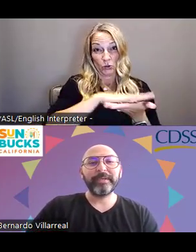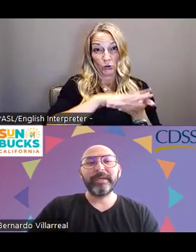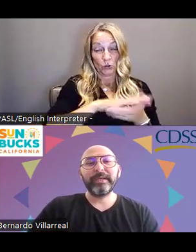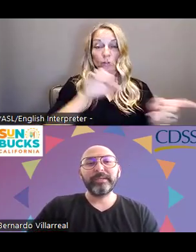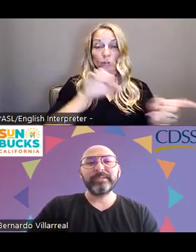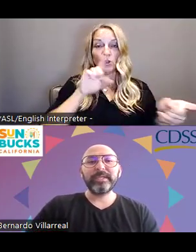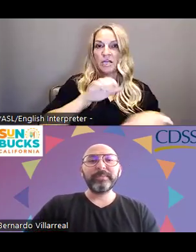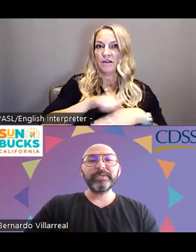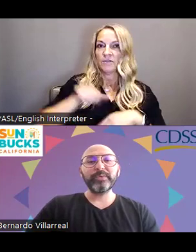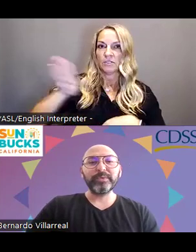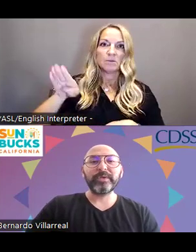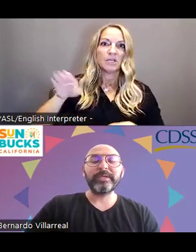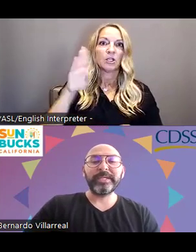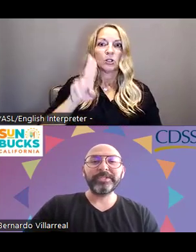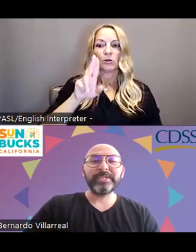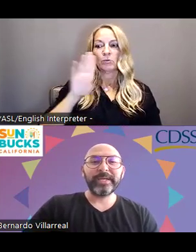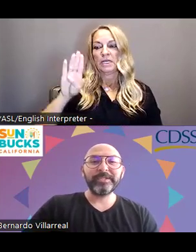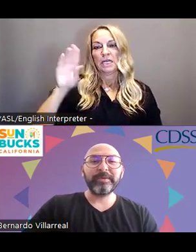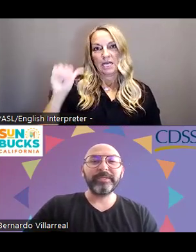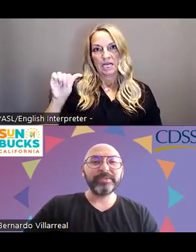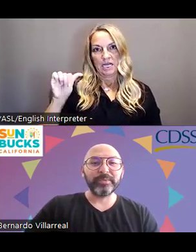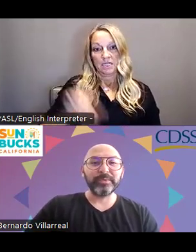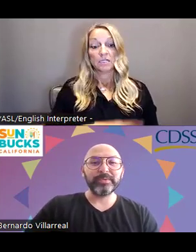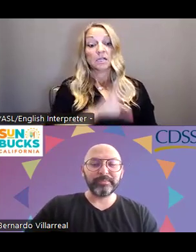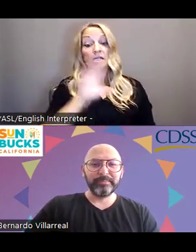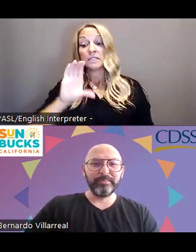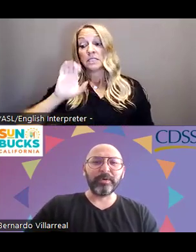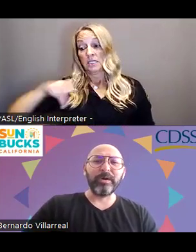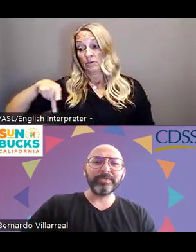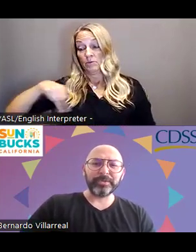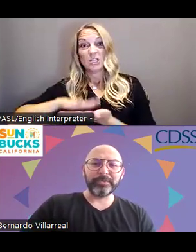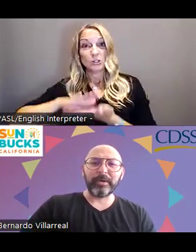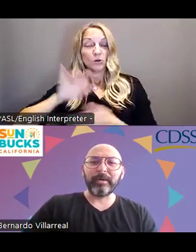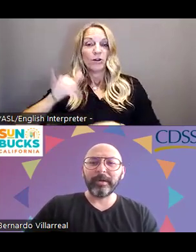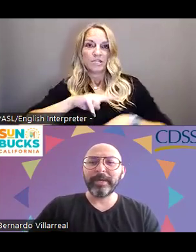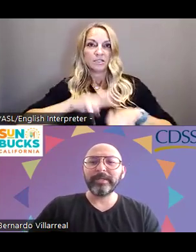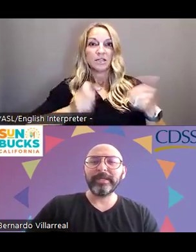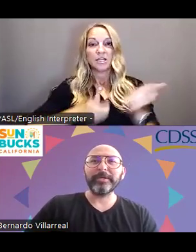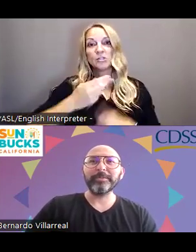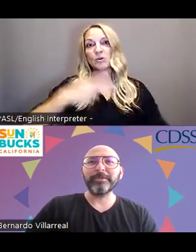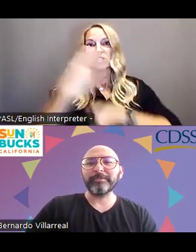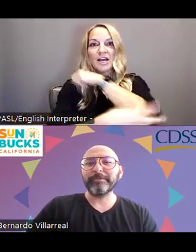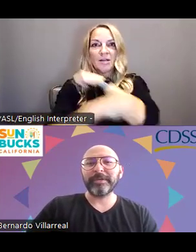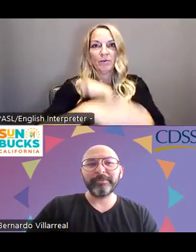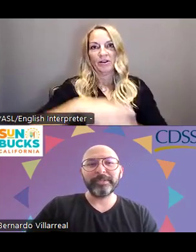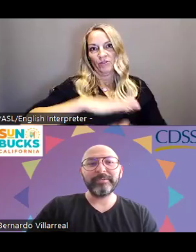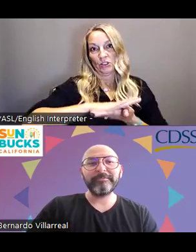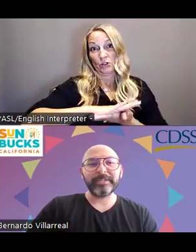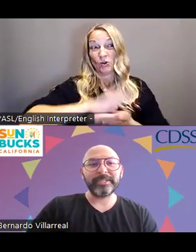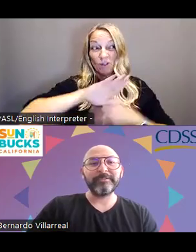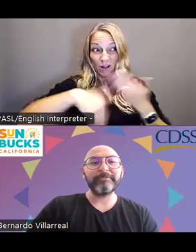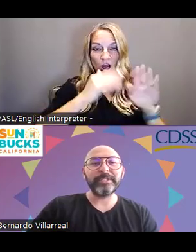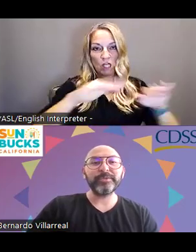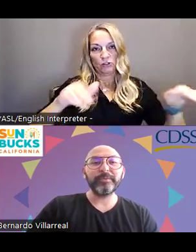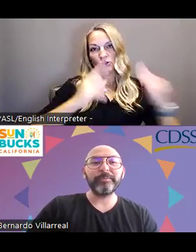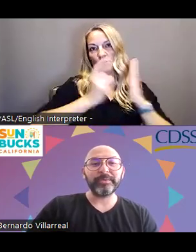UBA. CEP schools are the nation's highest poverty schools, where all children are automatically eligible for